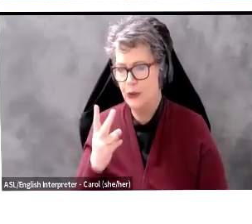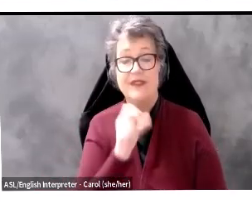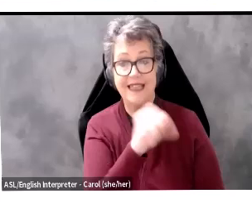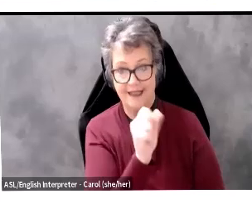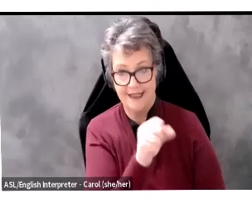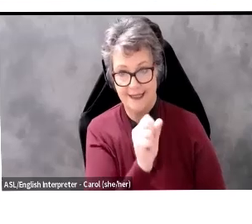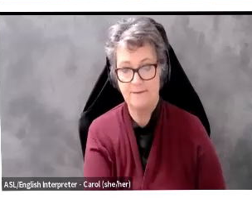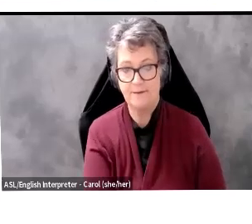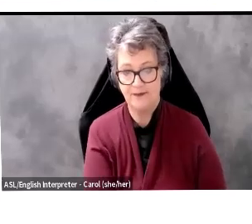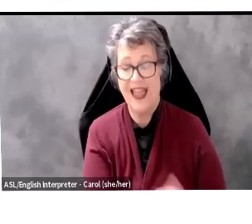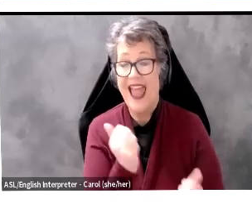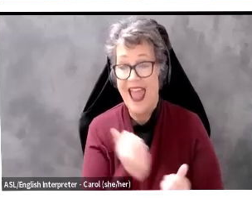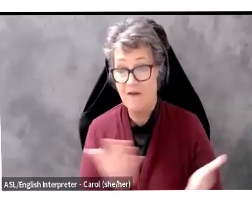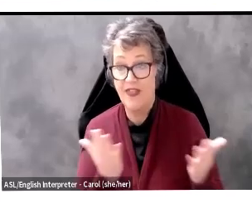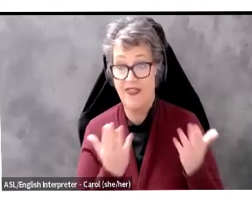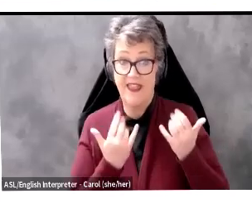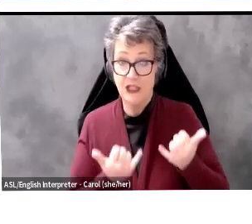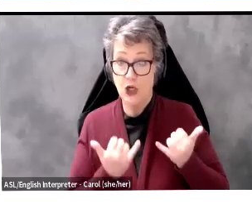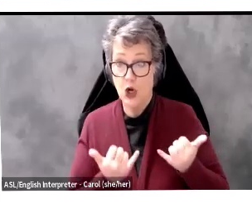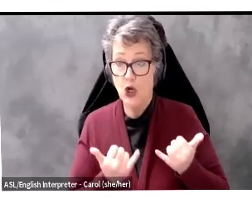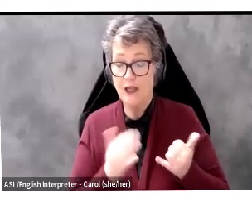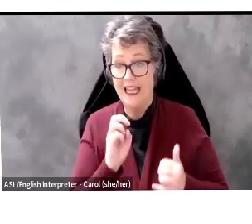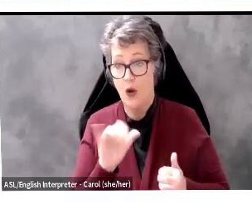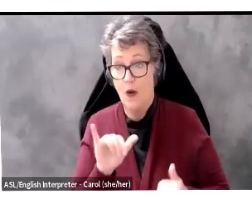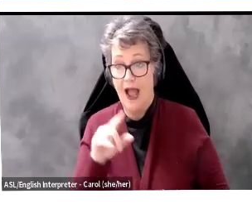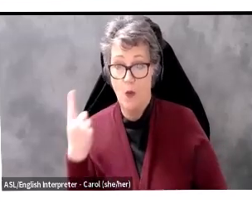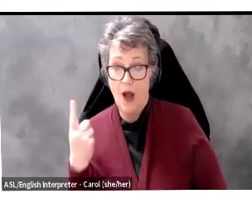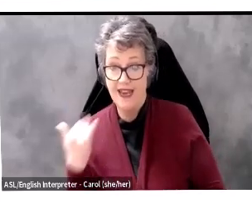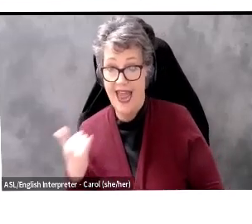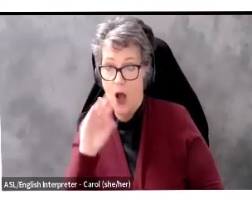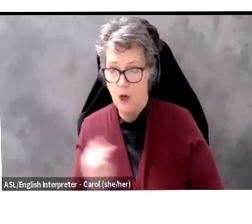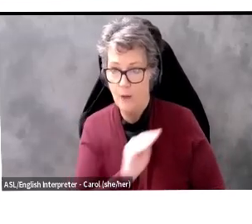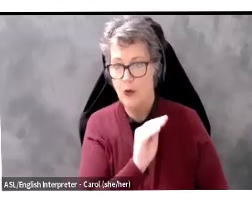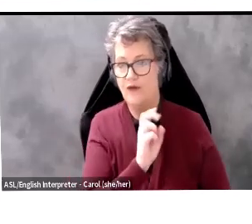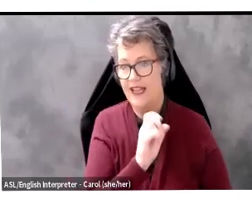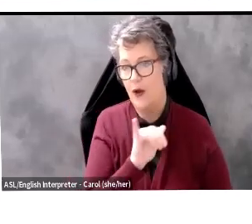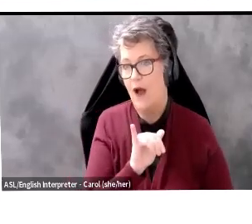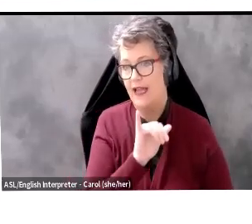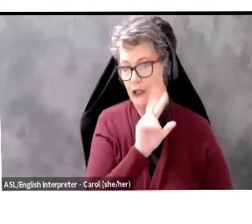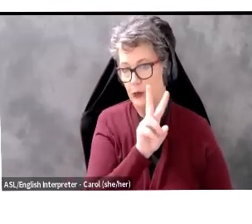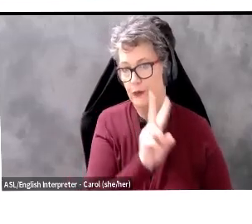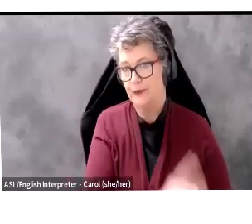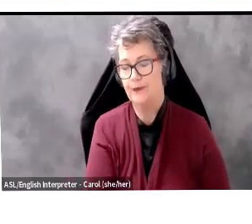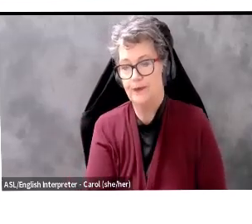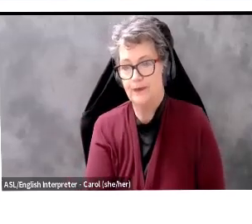Yes. Everything that's currently in end of year 1 now will move to end of year 2.